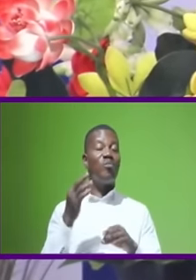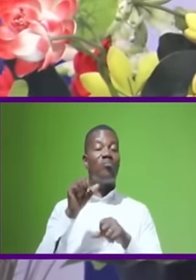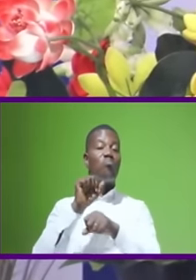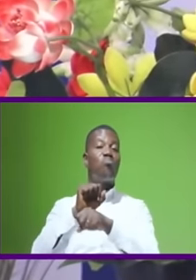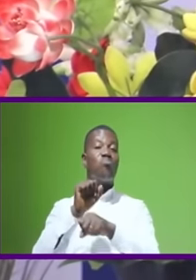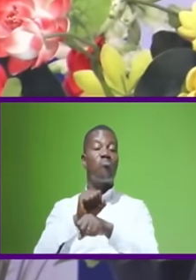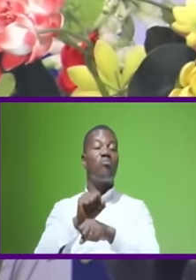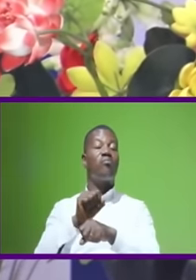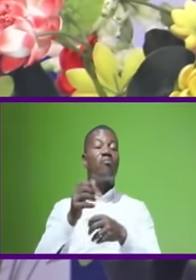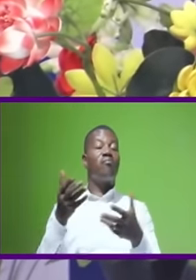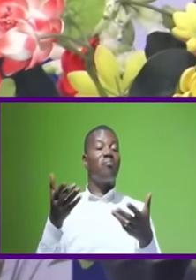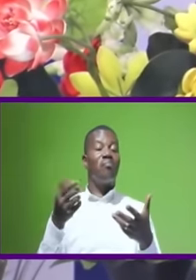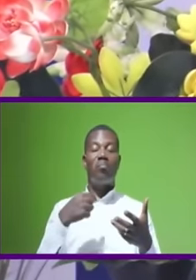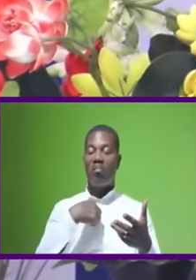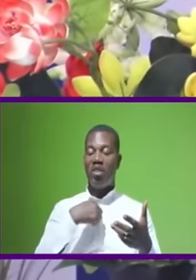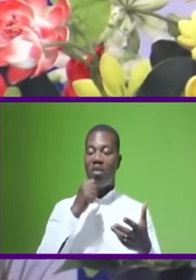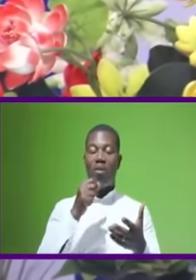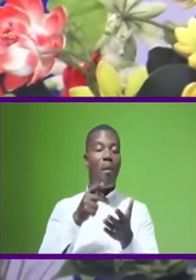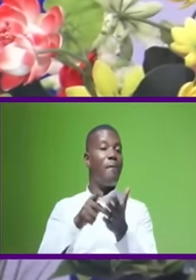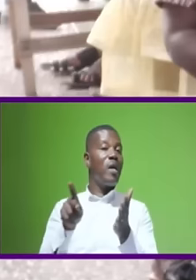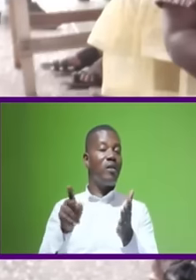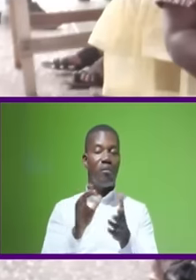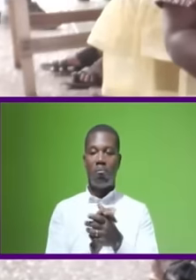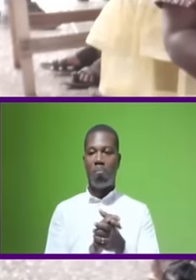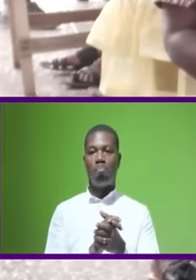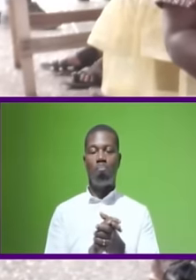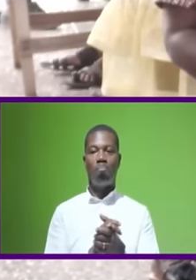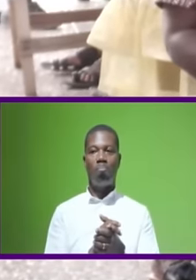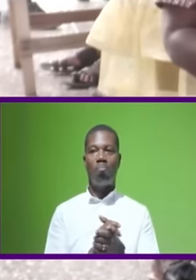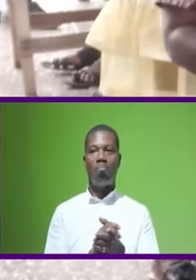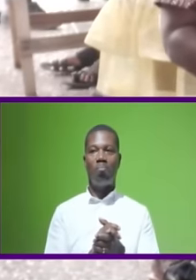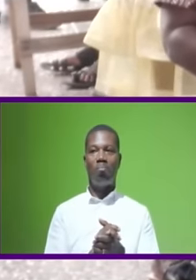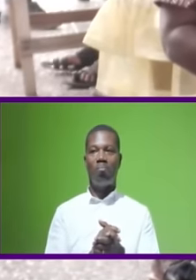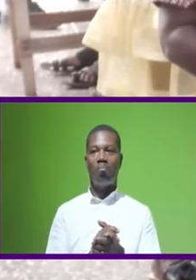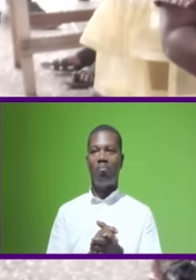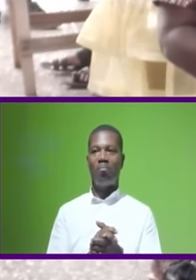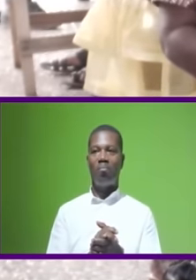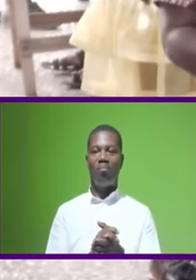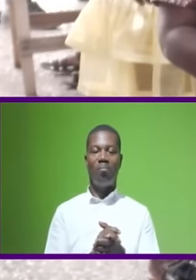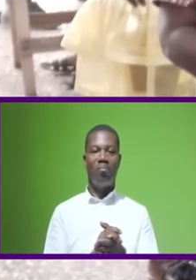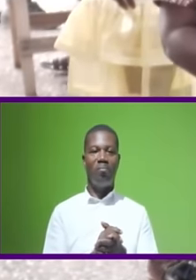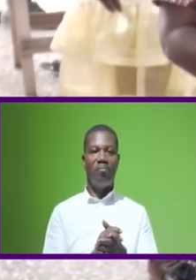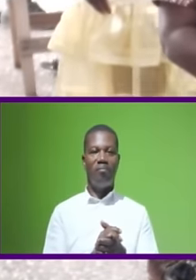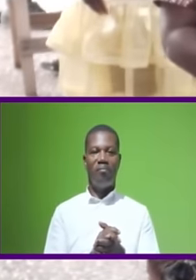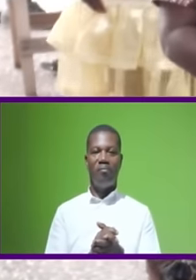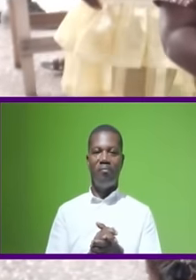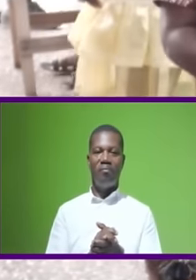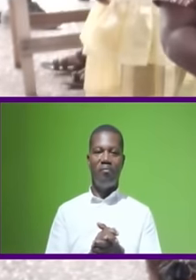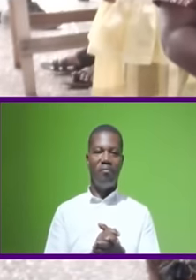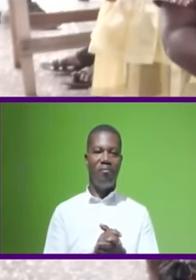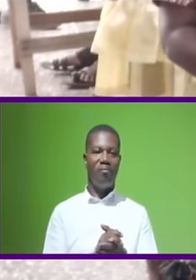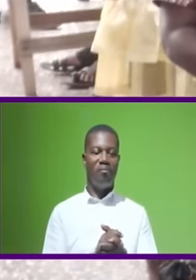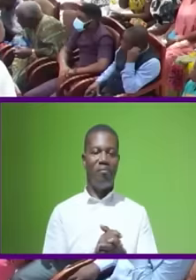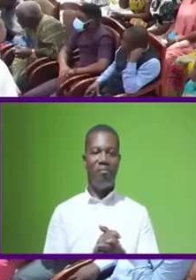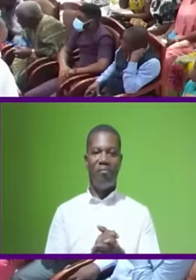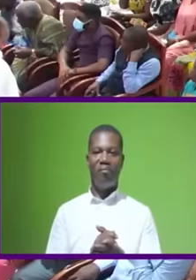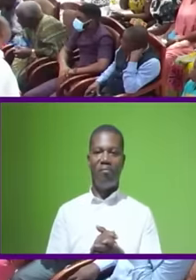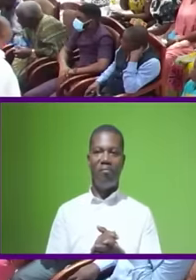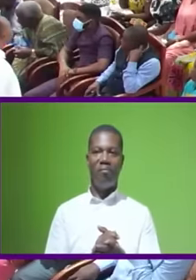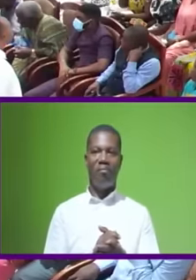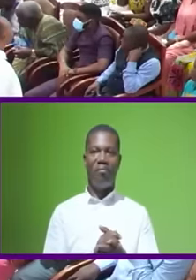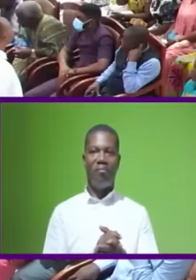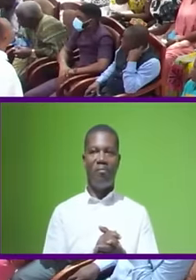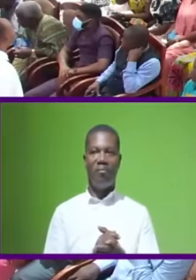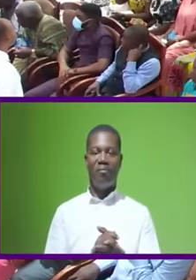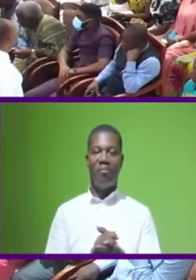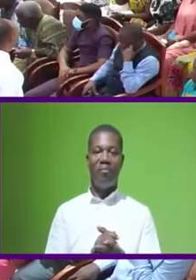nyuma. I am not part of it. It is the Holy Ghost that is doing the work through me. Yo,